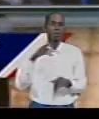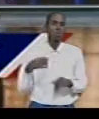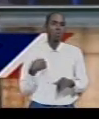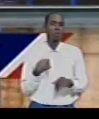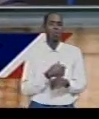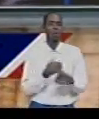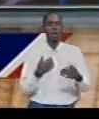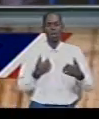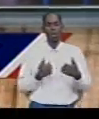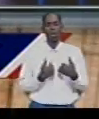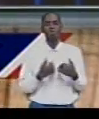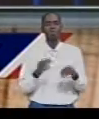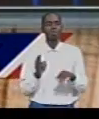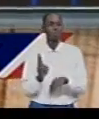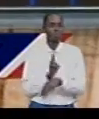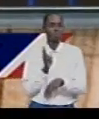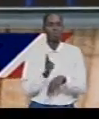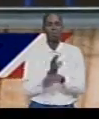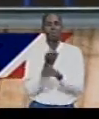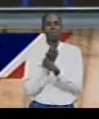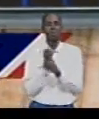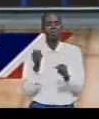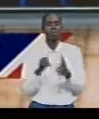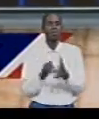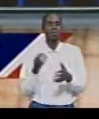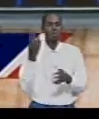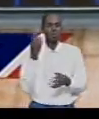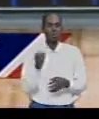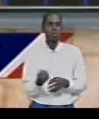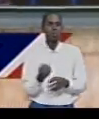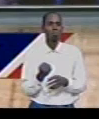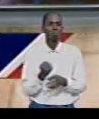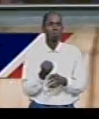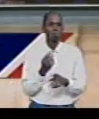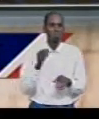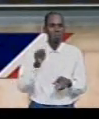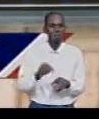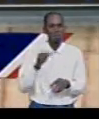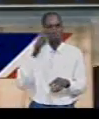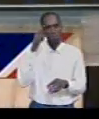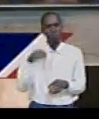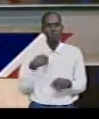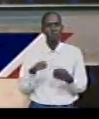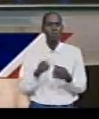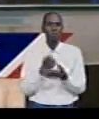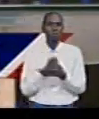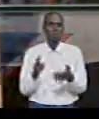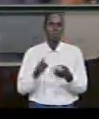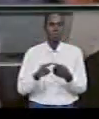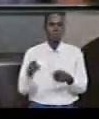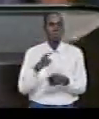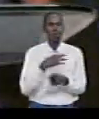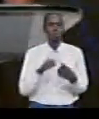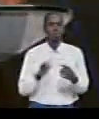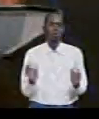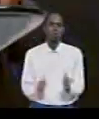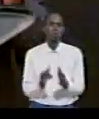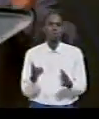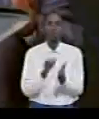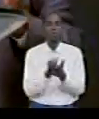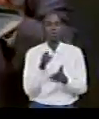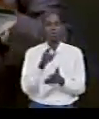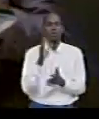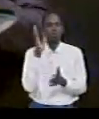Common salvation. It was needful for me to write unto you and to exhort you that ye should,